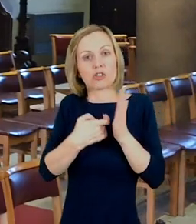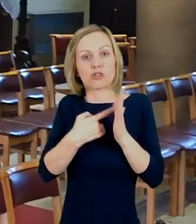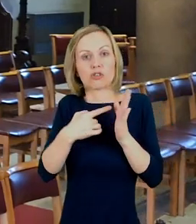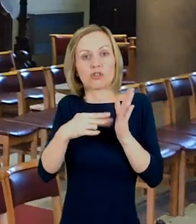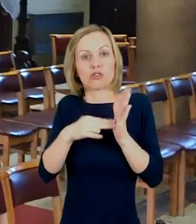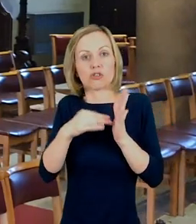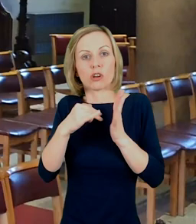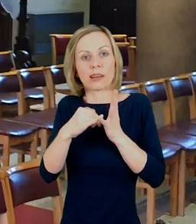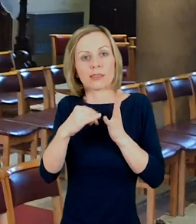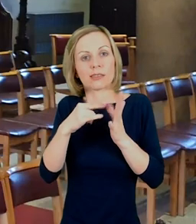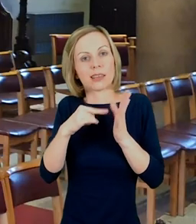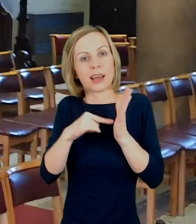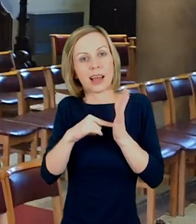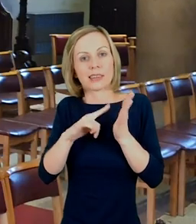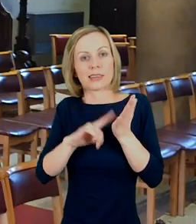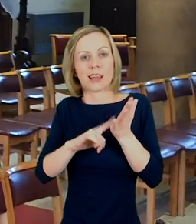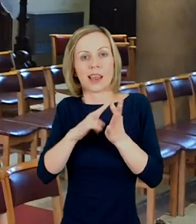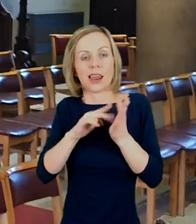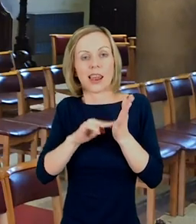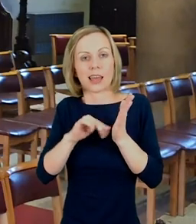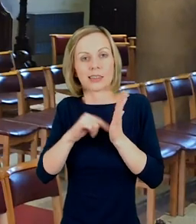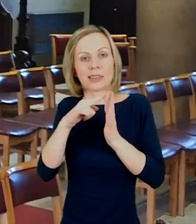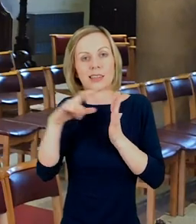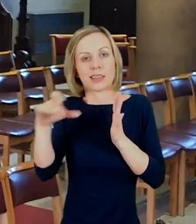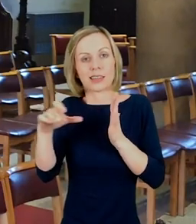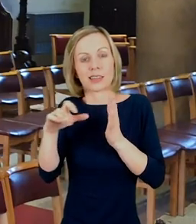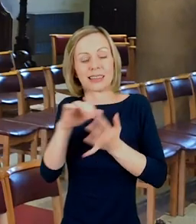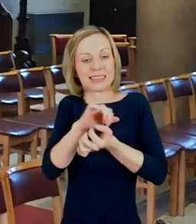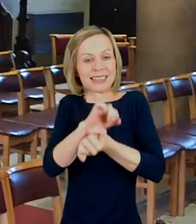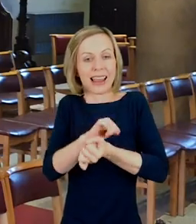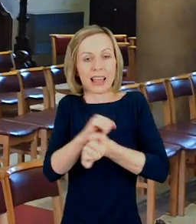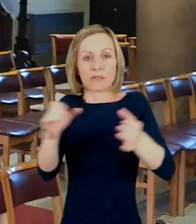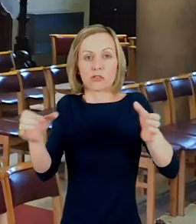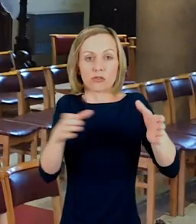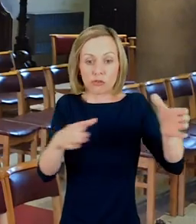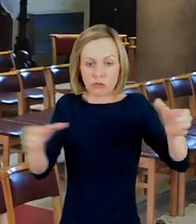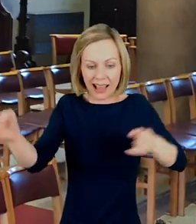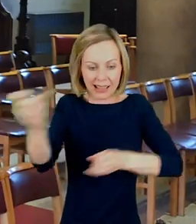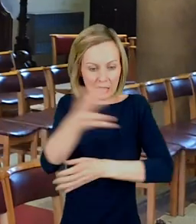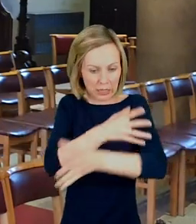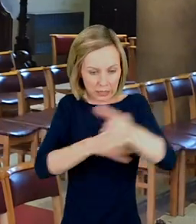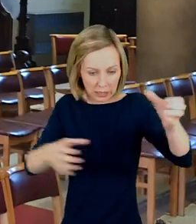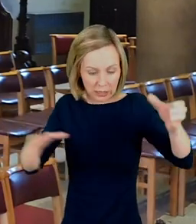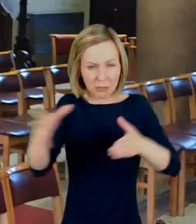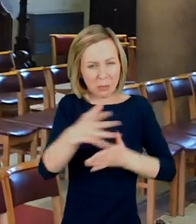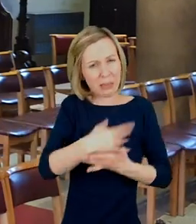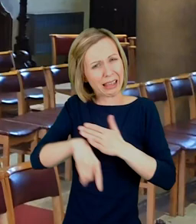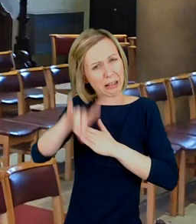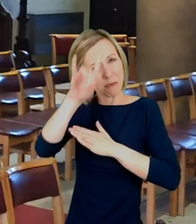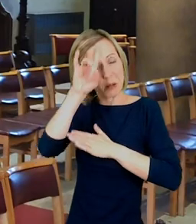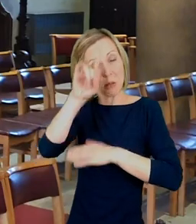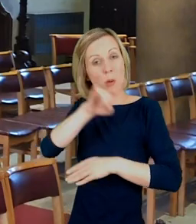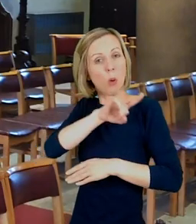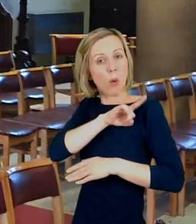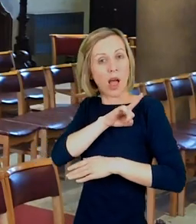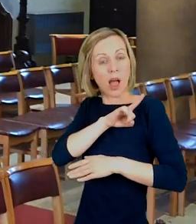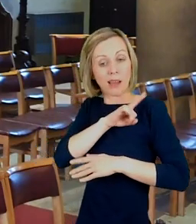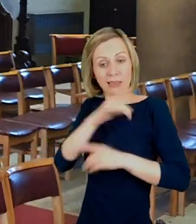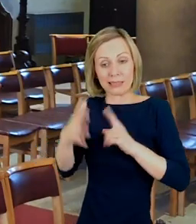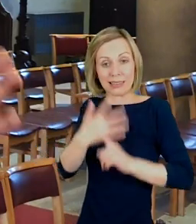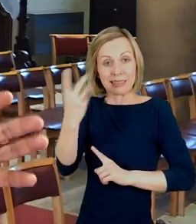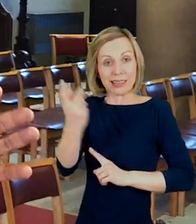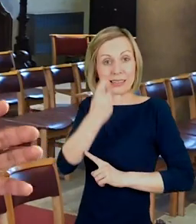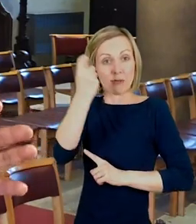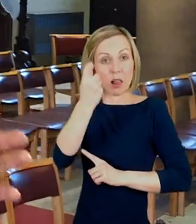transatlantic slave trade, that evil trade, I know that it thrived because many people who